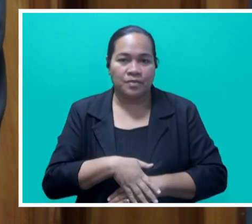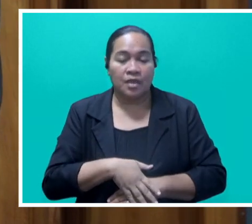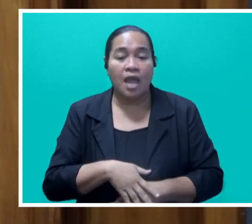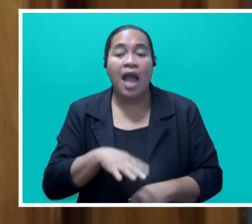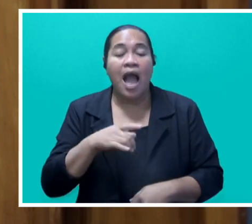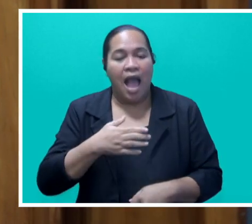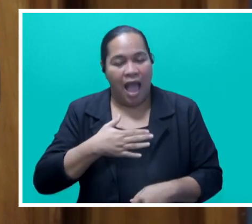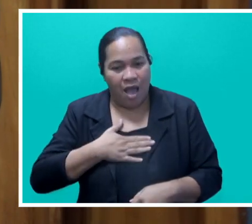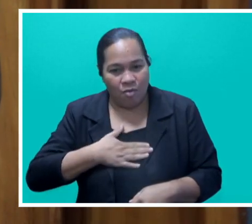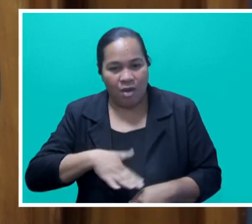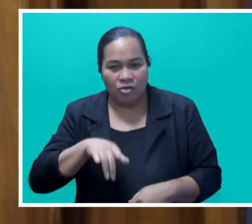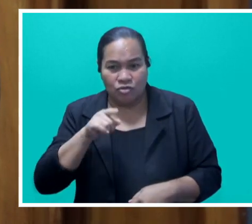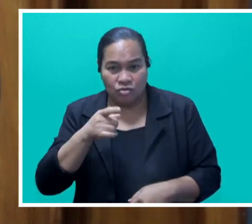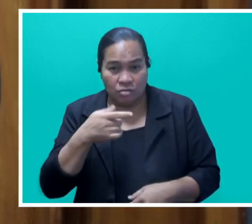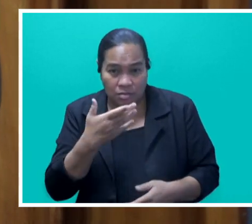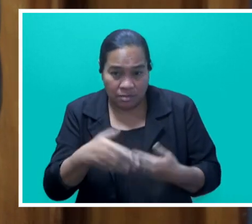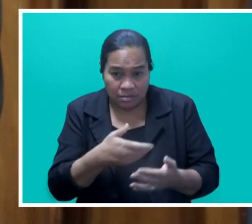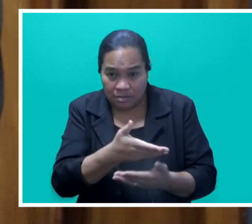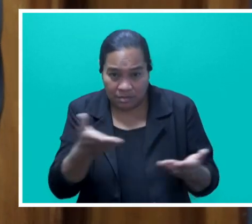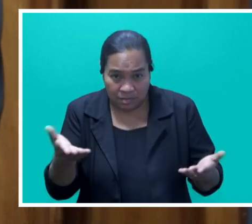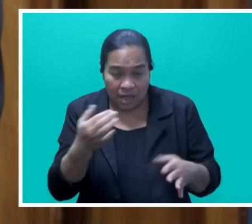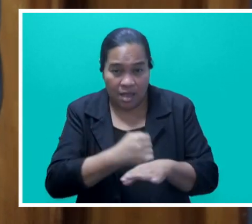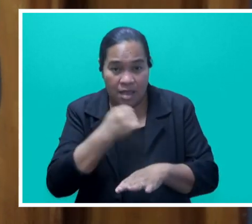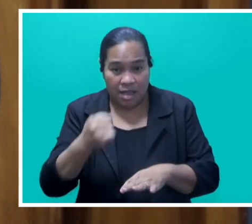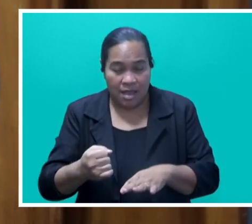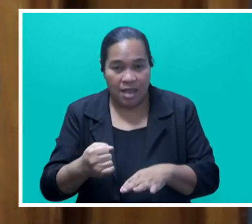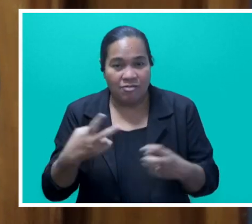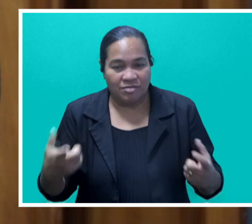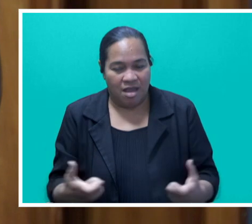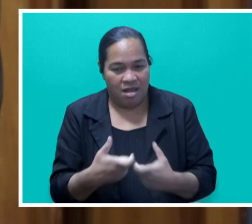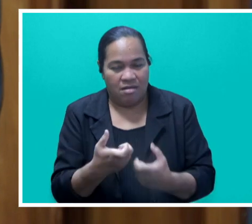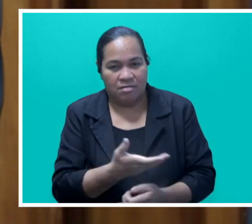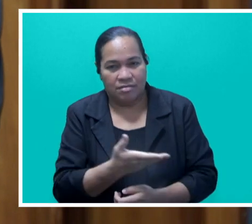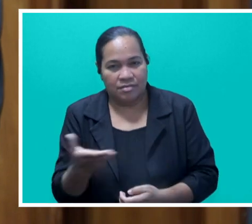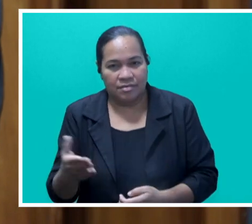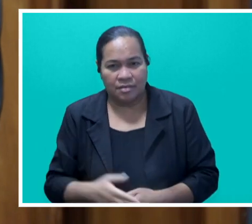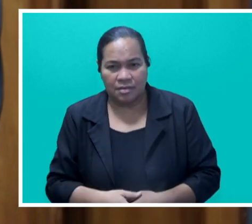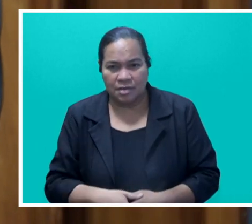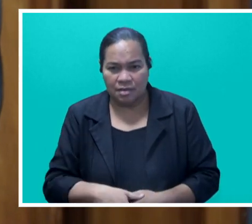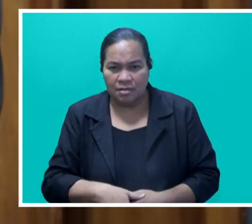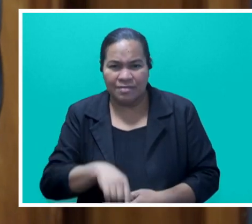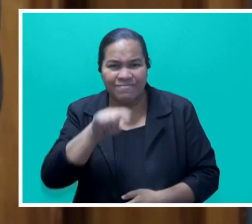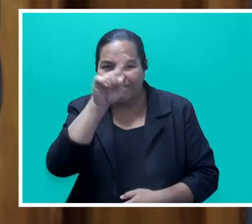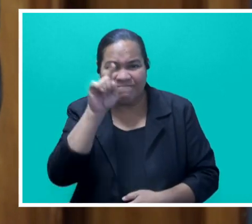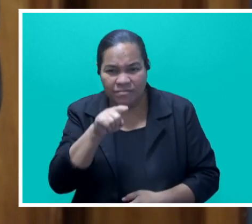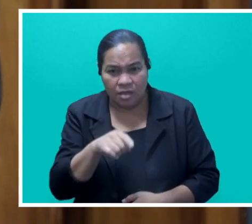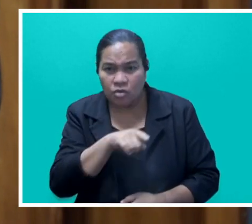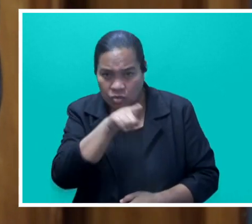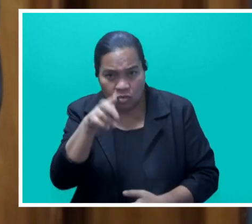I will challenge this august house and the people of Fiji. Are we serious about